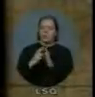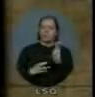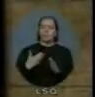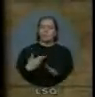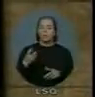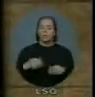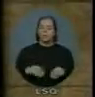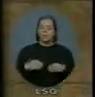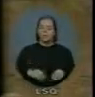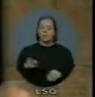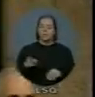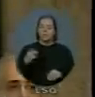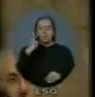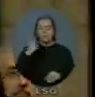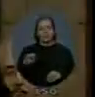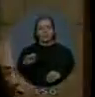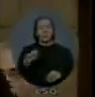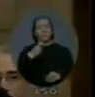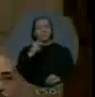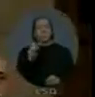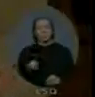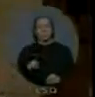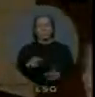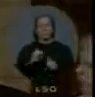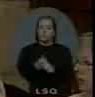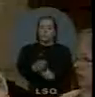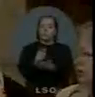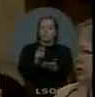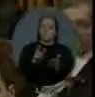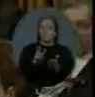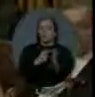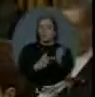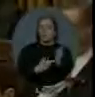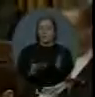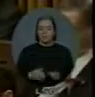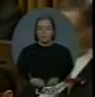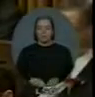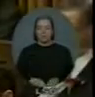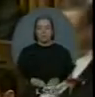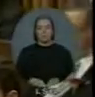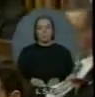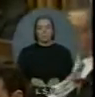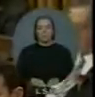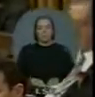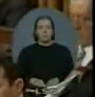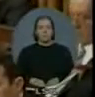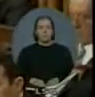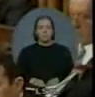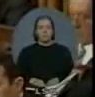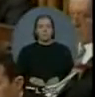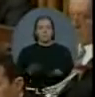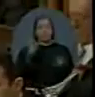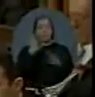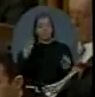rules with impunity? Hear, hear. The Honourable Government House Leader. Mr. Speaker, the Minister's expenses are done